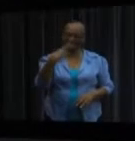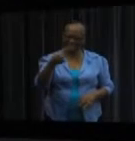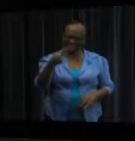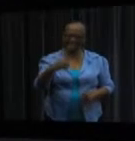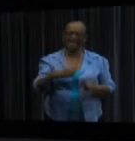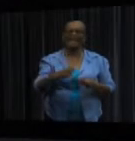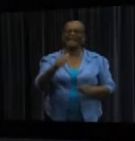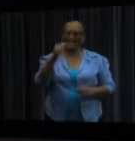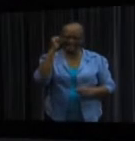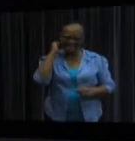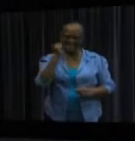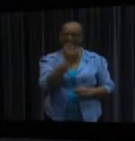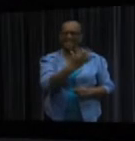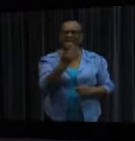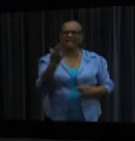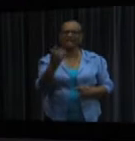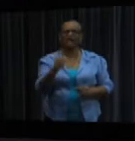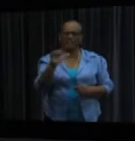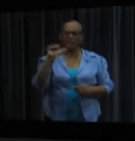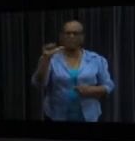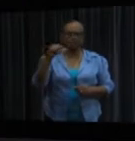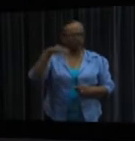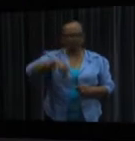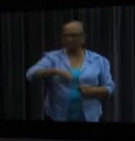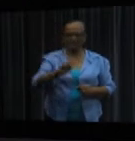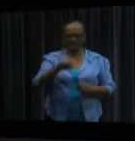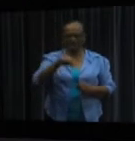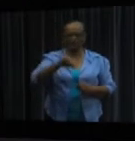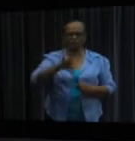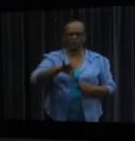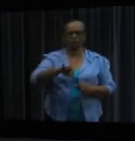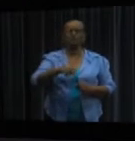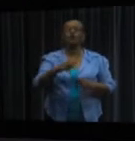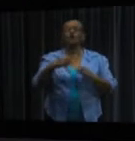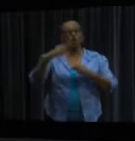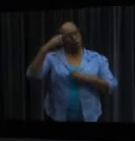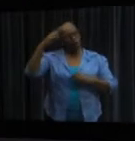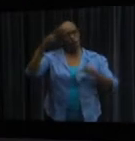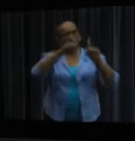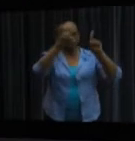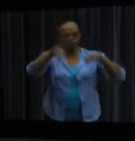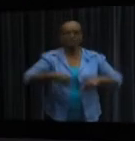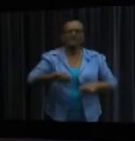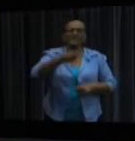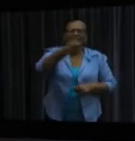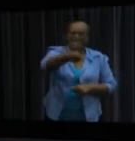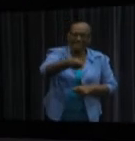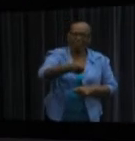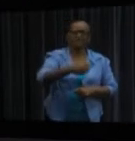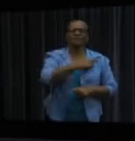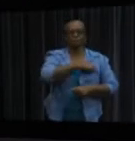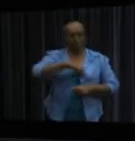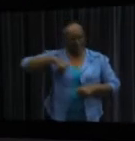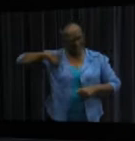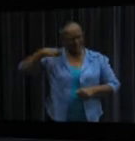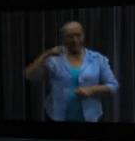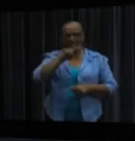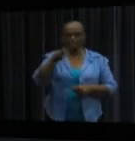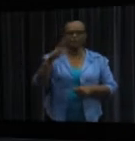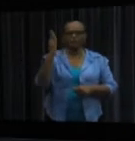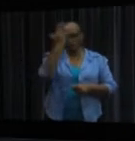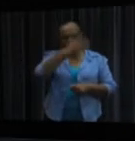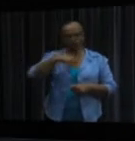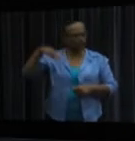Several non-resident ambassadors last Tuesday and yesterday presented their credentials to the President of the Republic